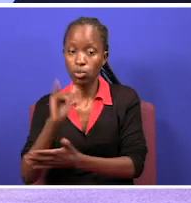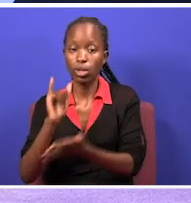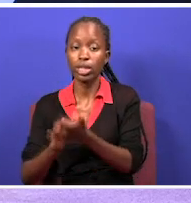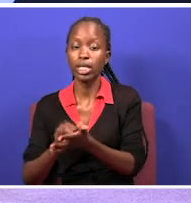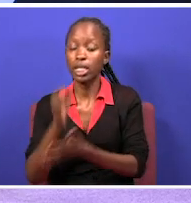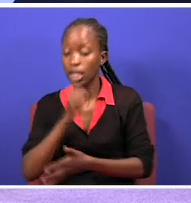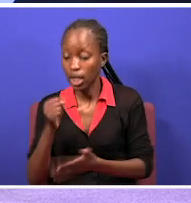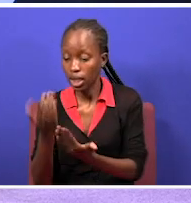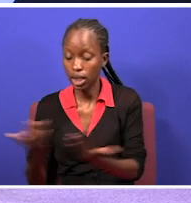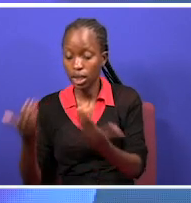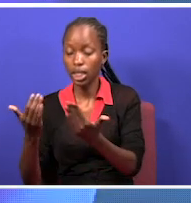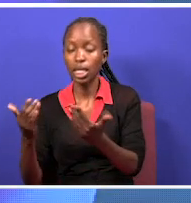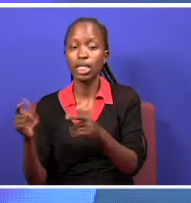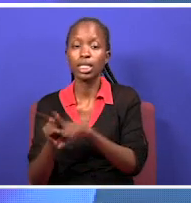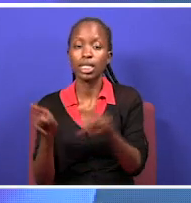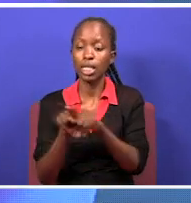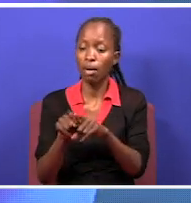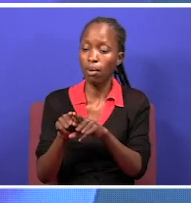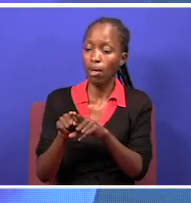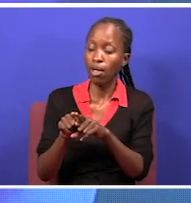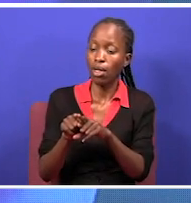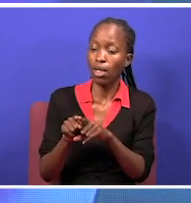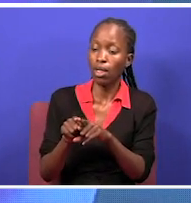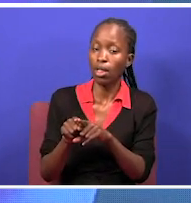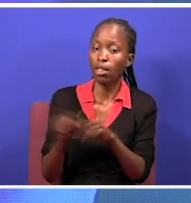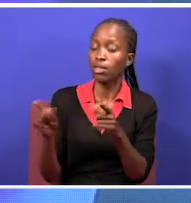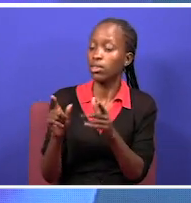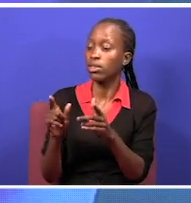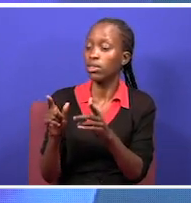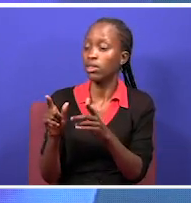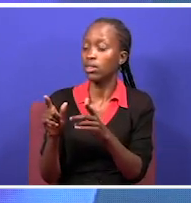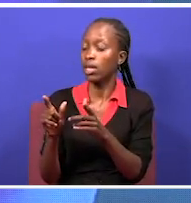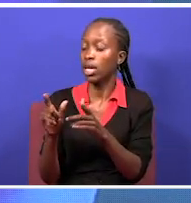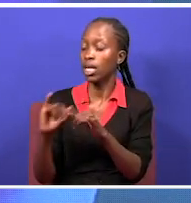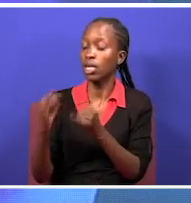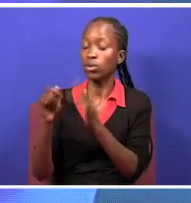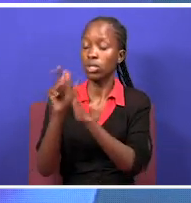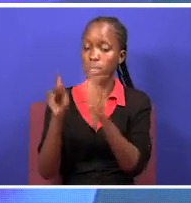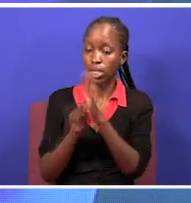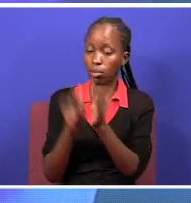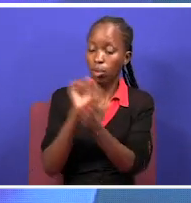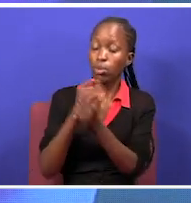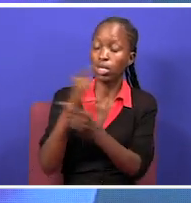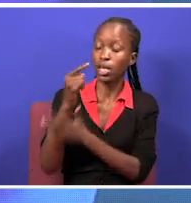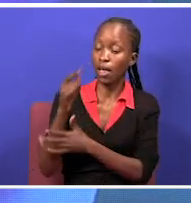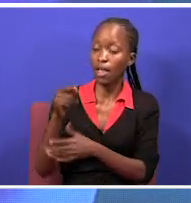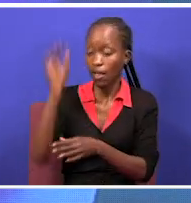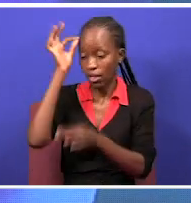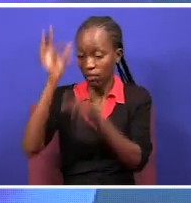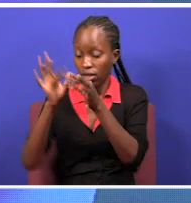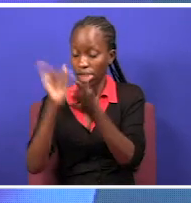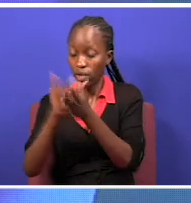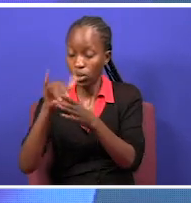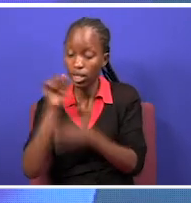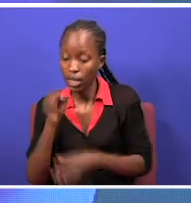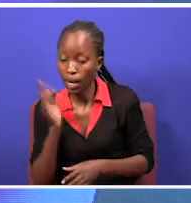your grandchildren. And here he's saying the faith that was in Lois, in your mother Eunice, and now lives in you.